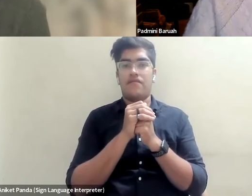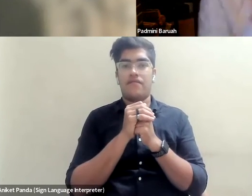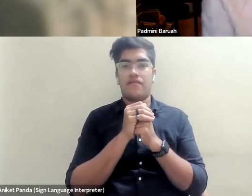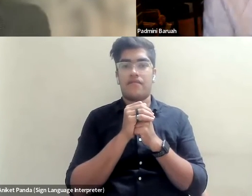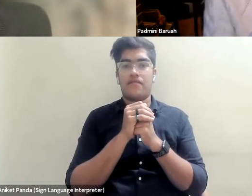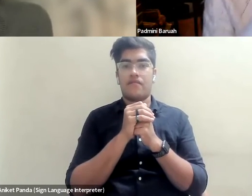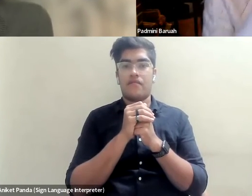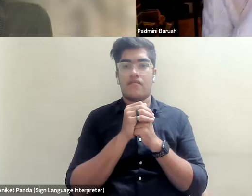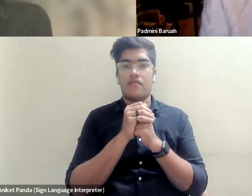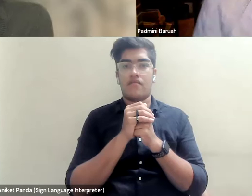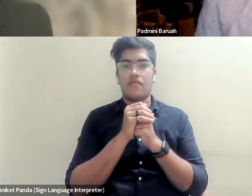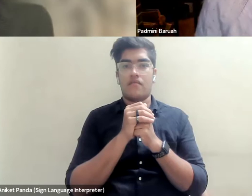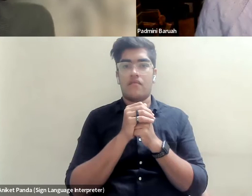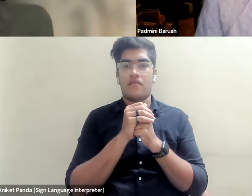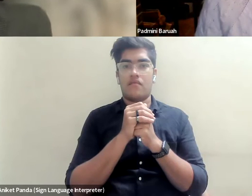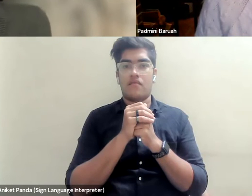And one thing, and I think